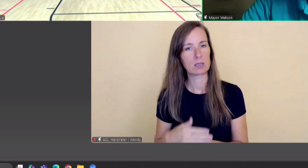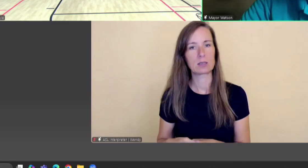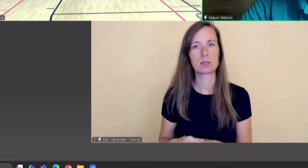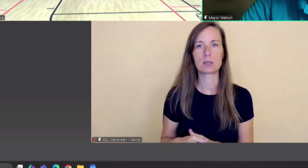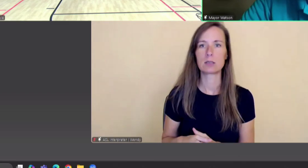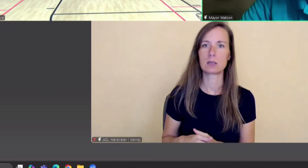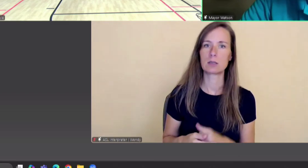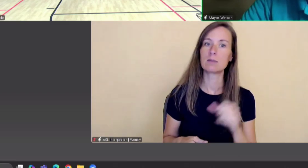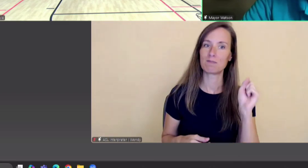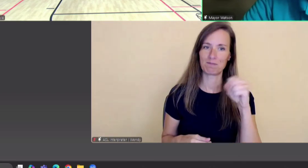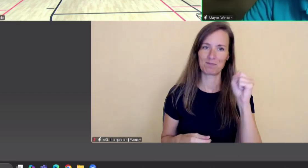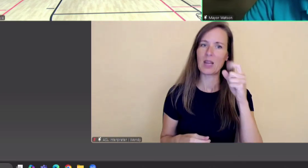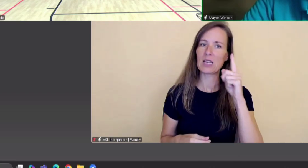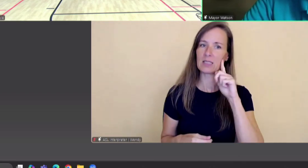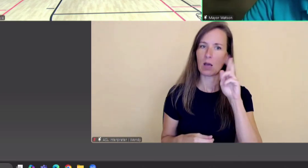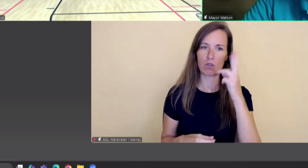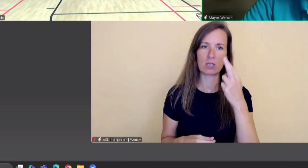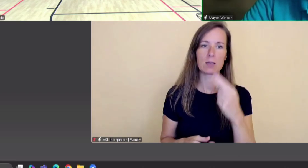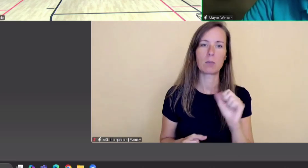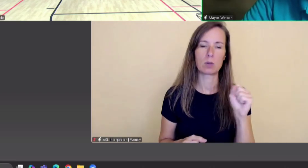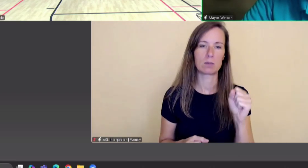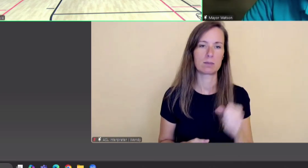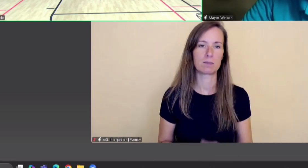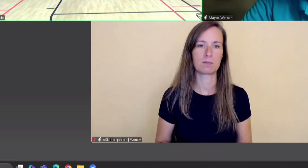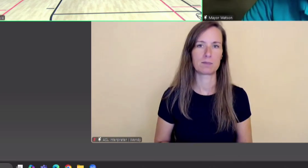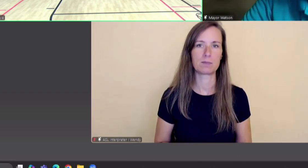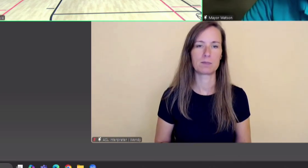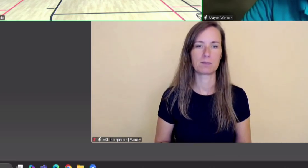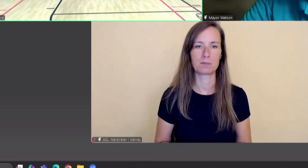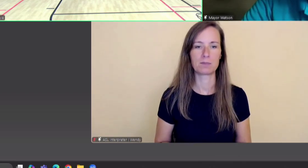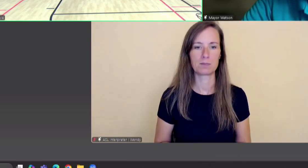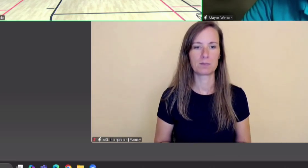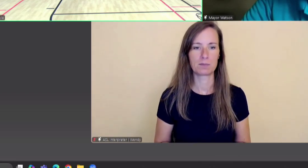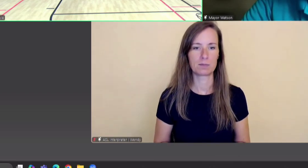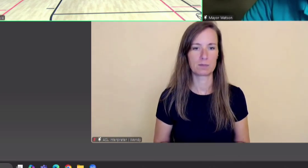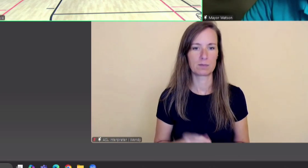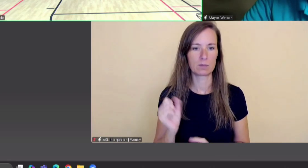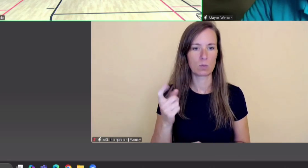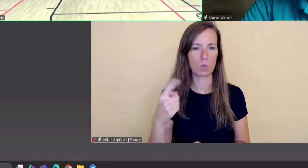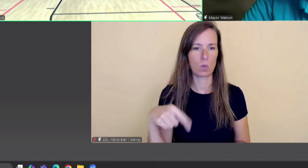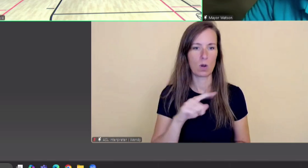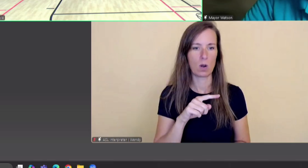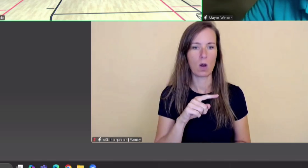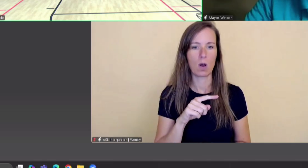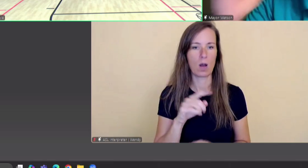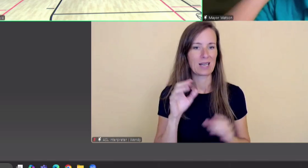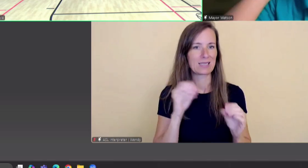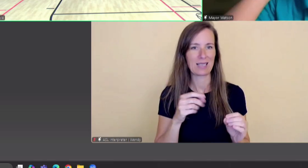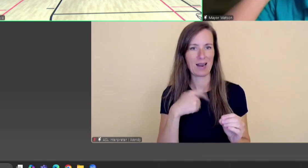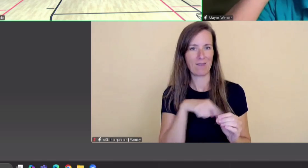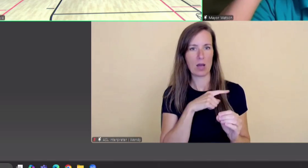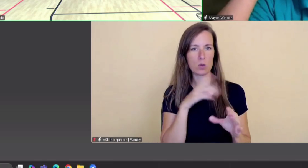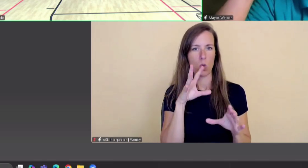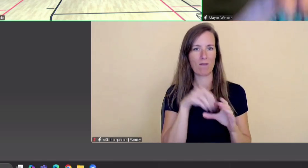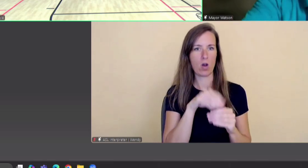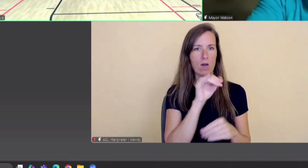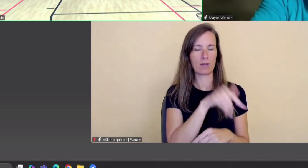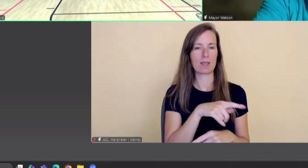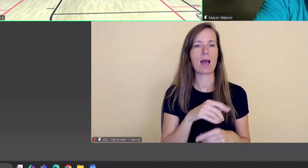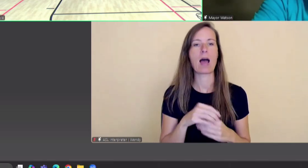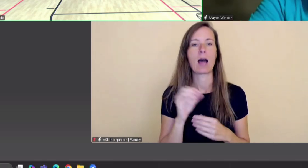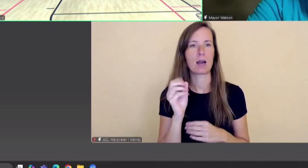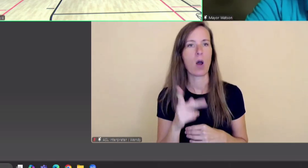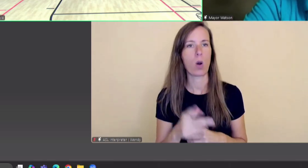That sounds very reasonable. Since Don't none of leave it us all. were involved or included in that, that would be great. Yeah. Thank you.